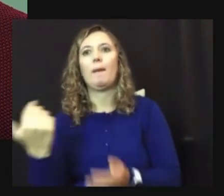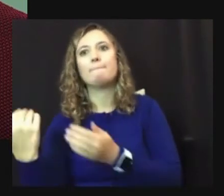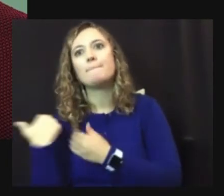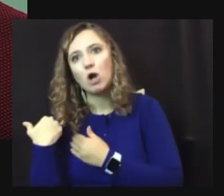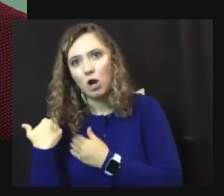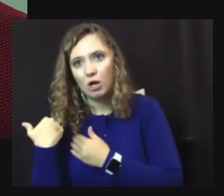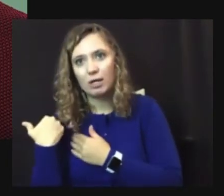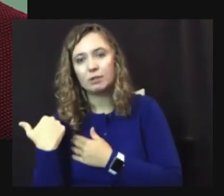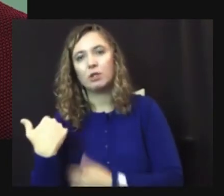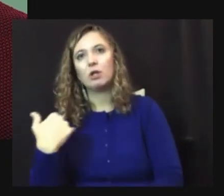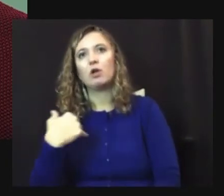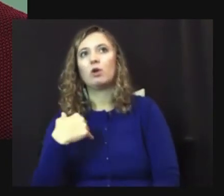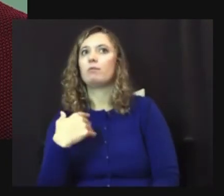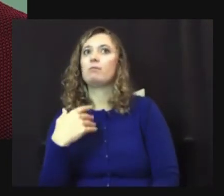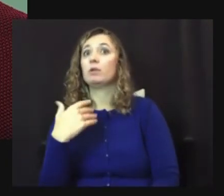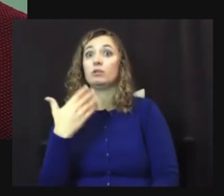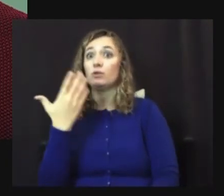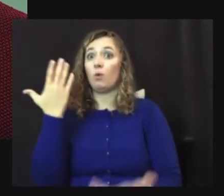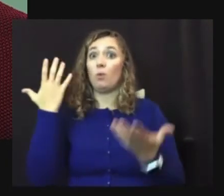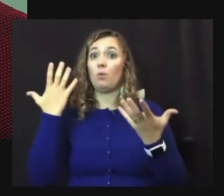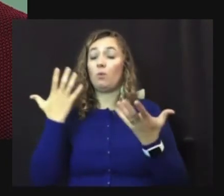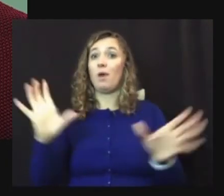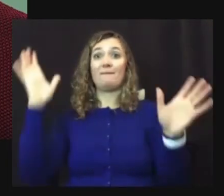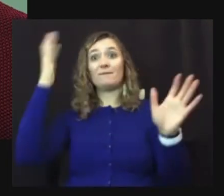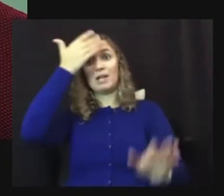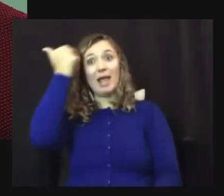this anytime.